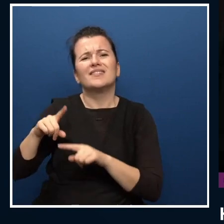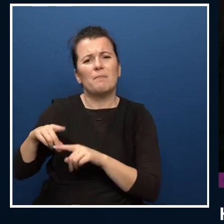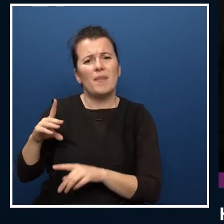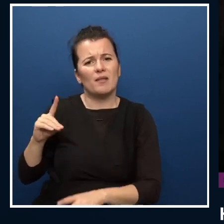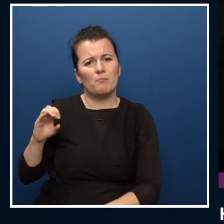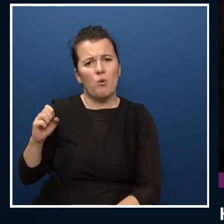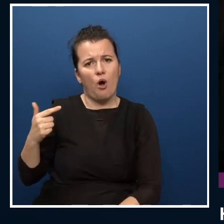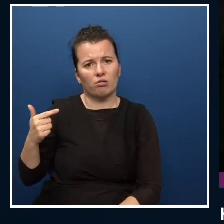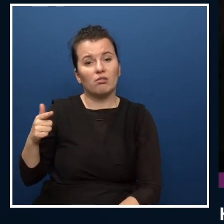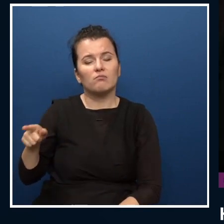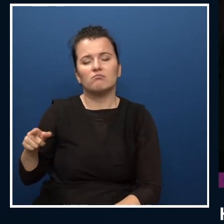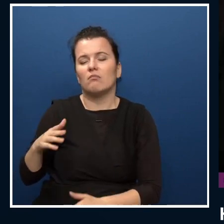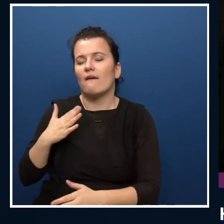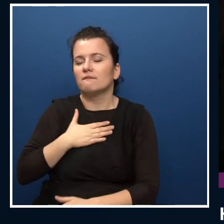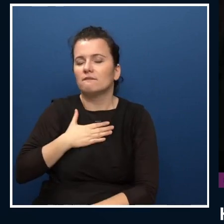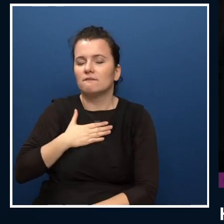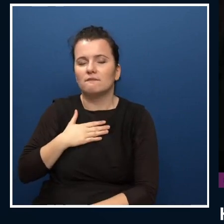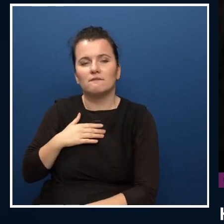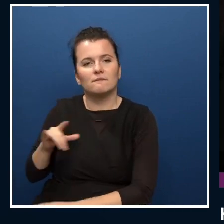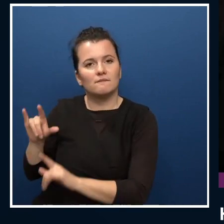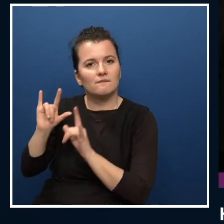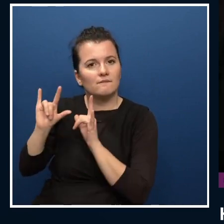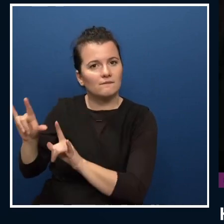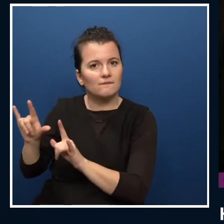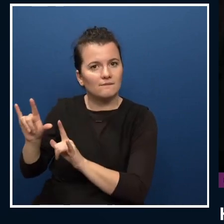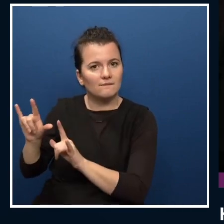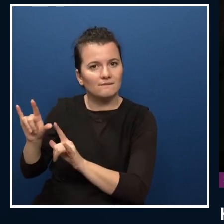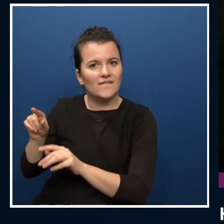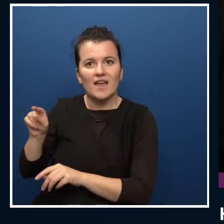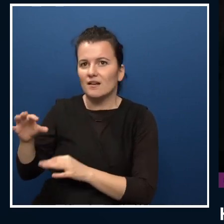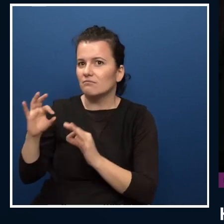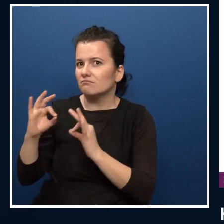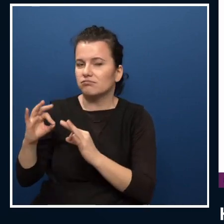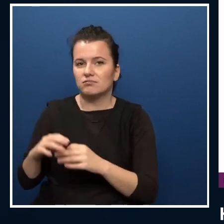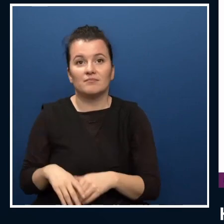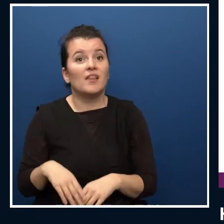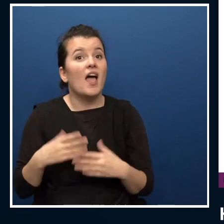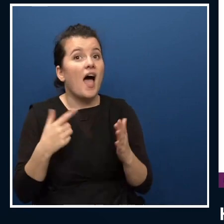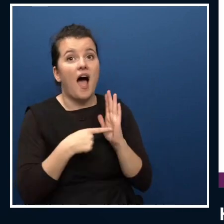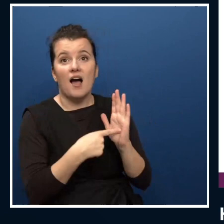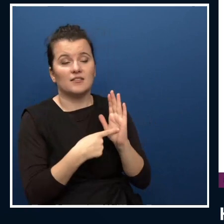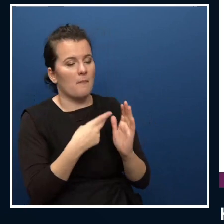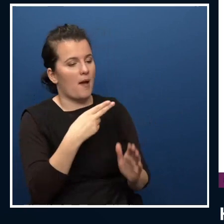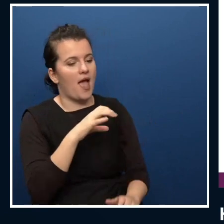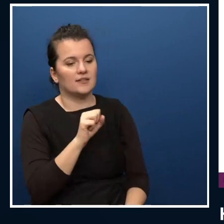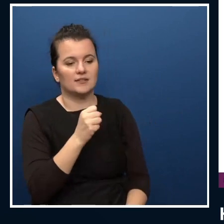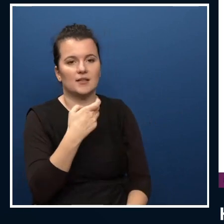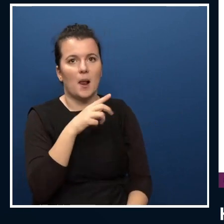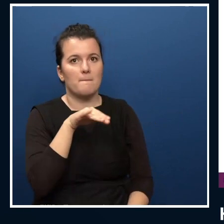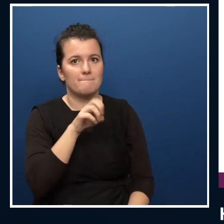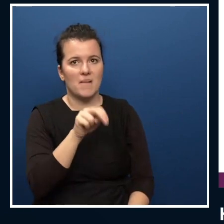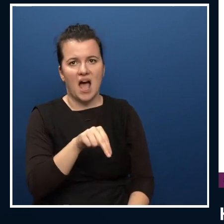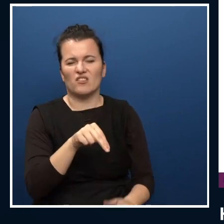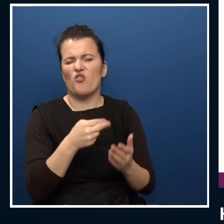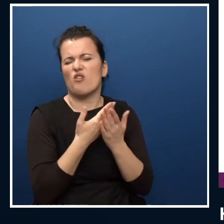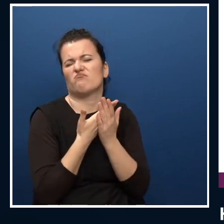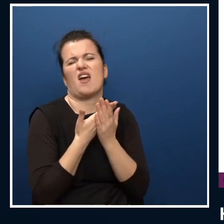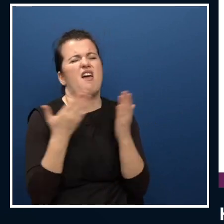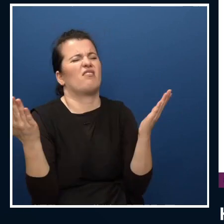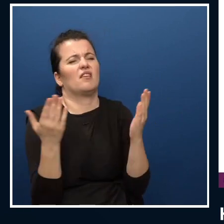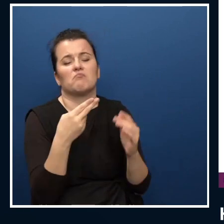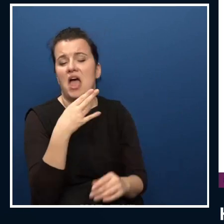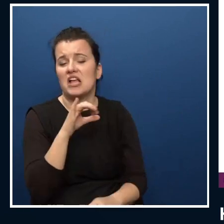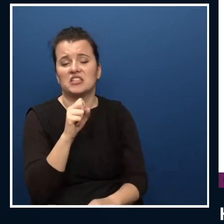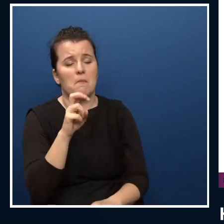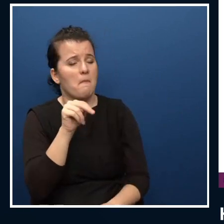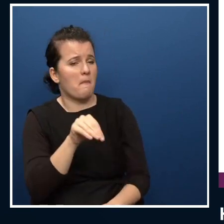all programmers, just put the word Hanselman in front of all of your Google queries, you just say Hanselman and then whatever, just write Hanselman